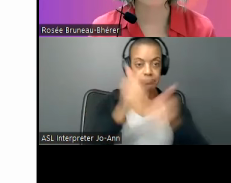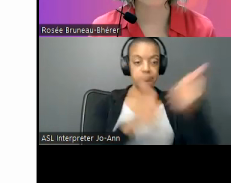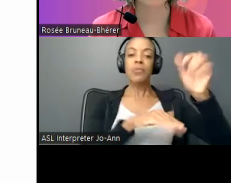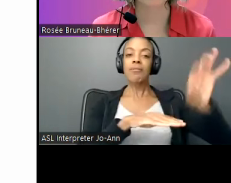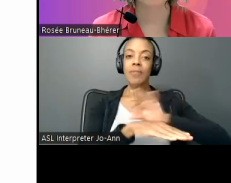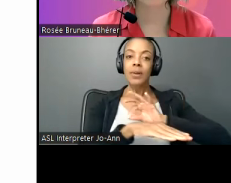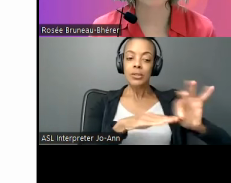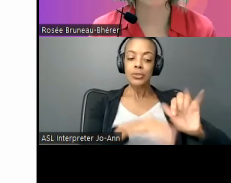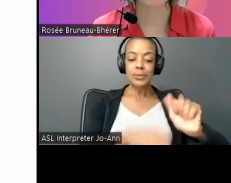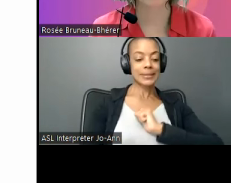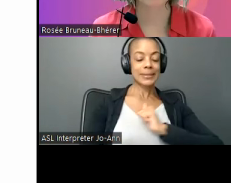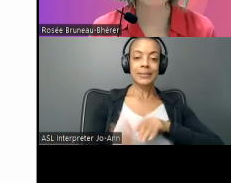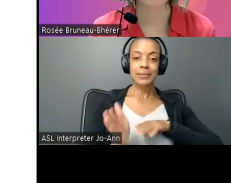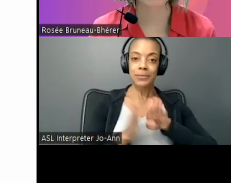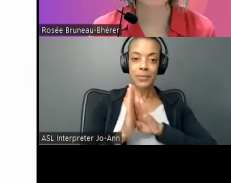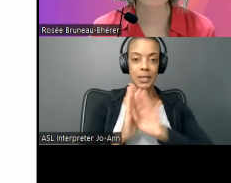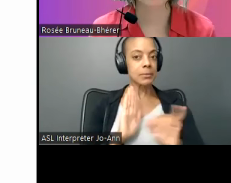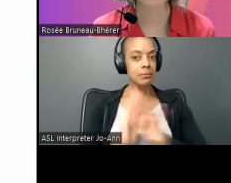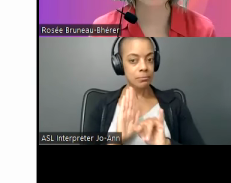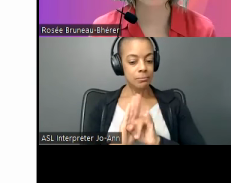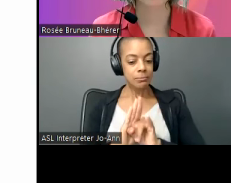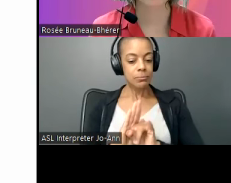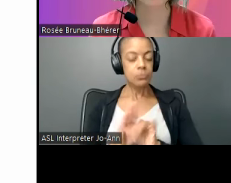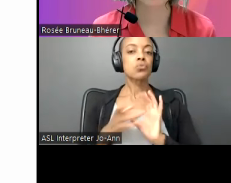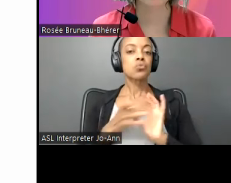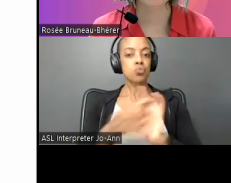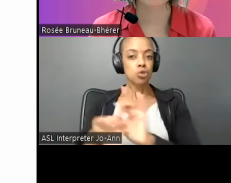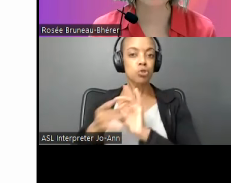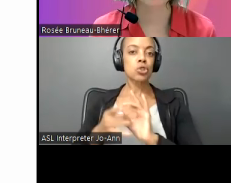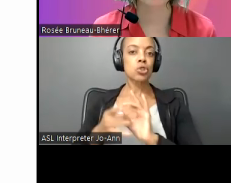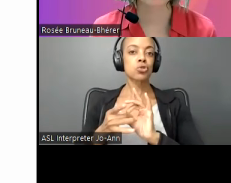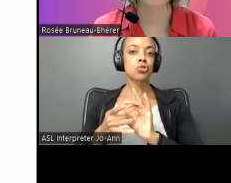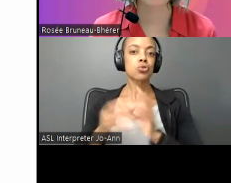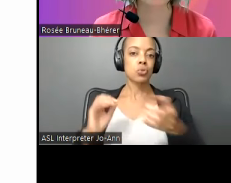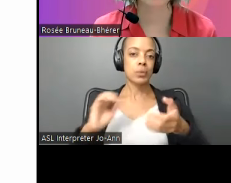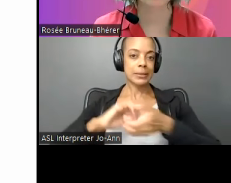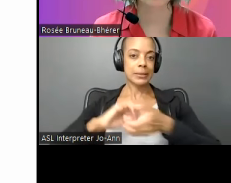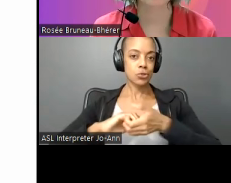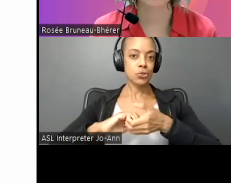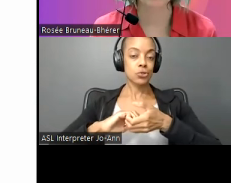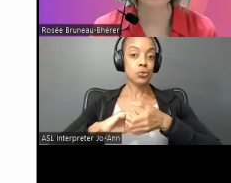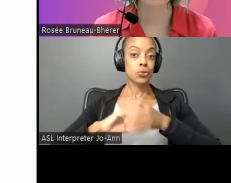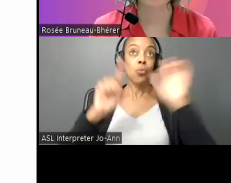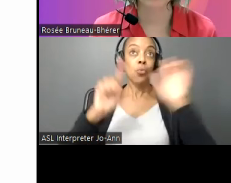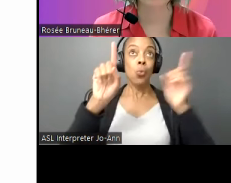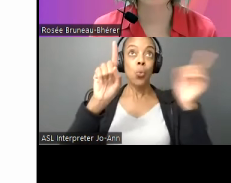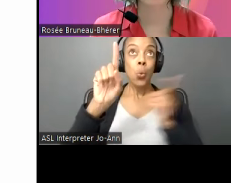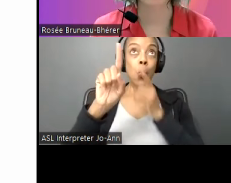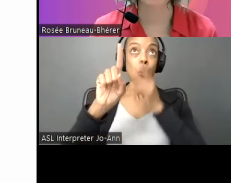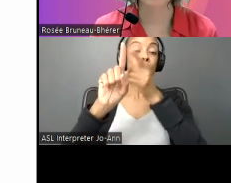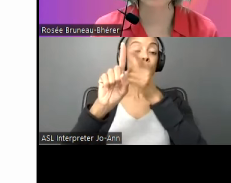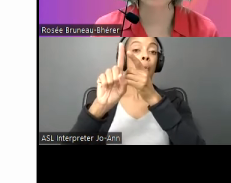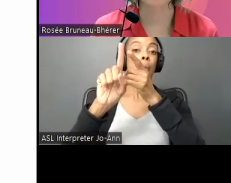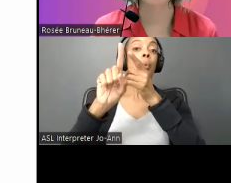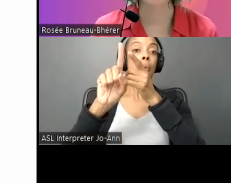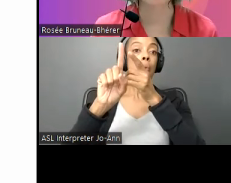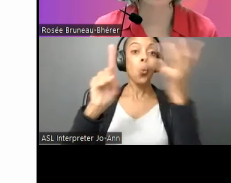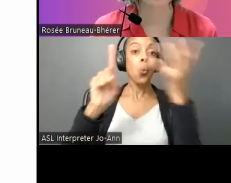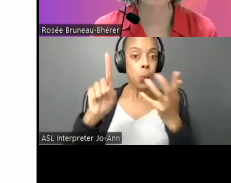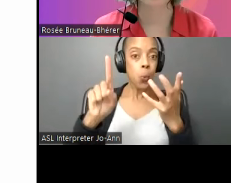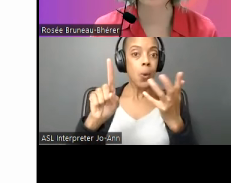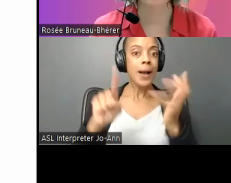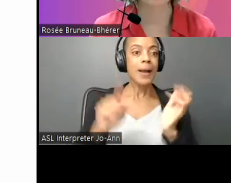self-development and identity, and relational connection. And the goal of ARC is to gradually help the children to